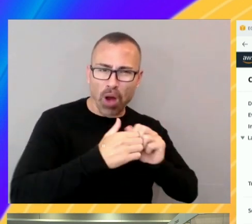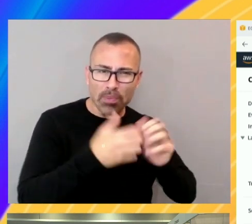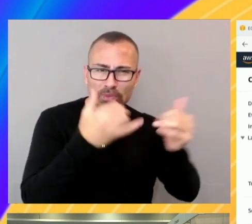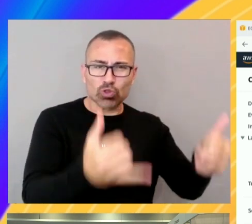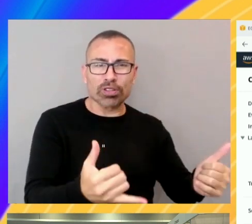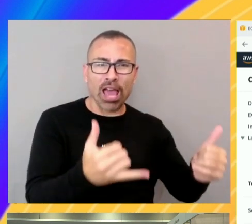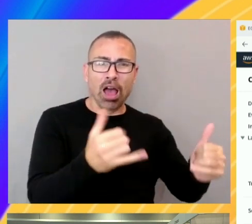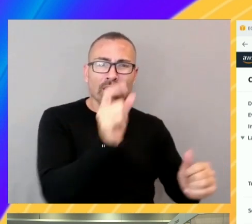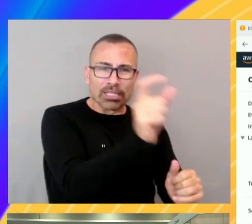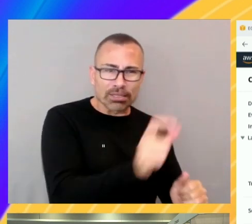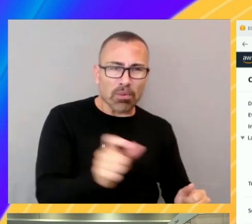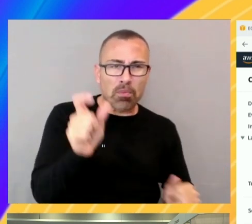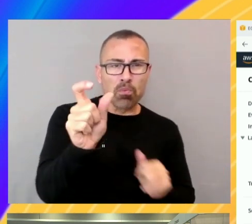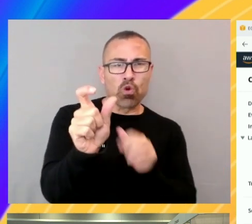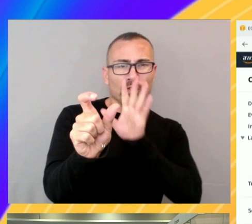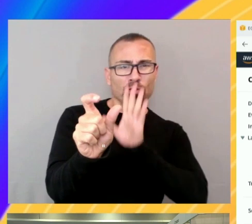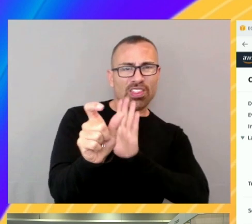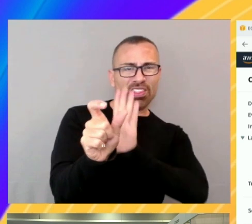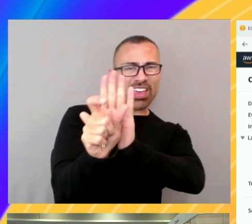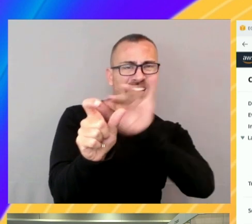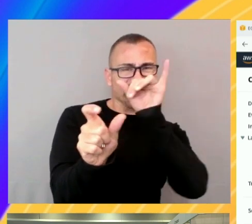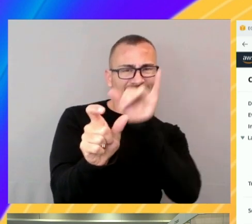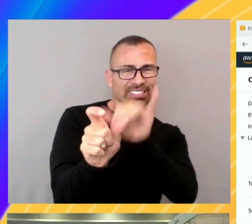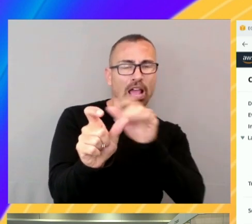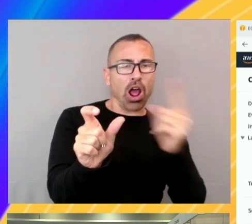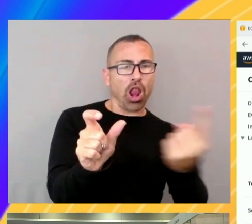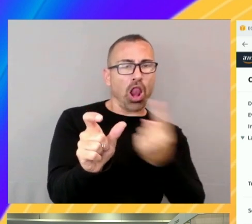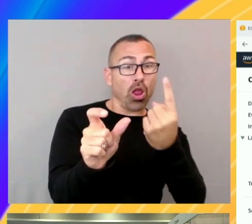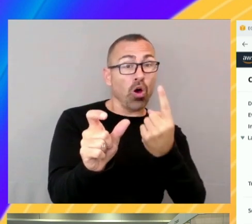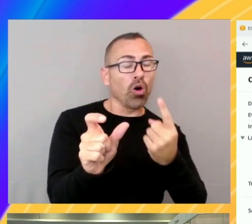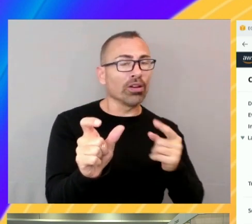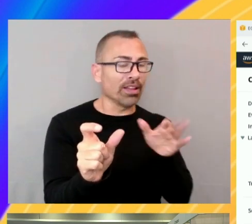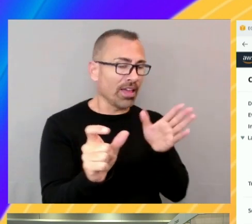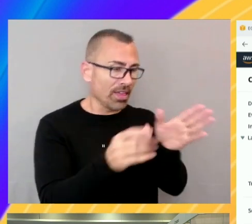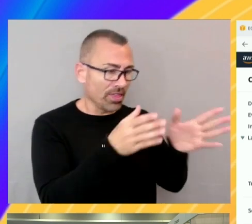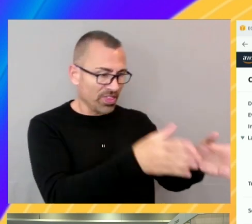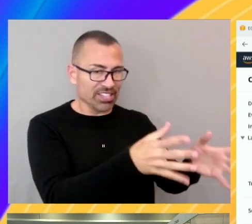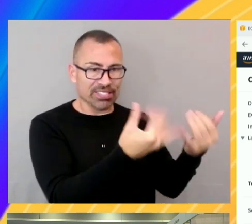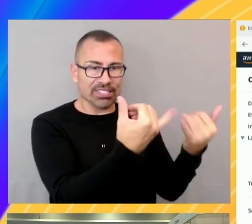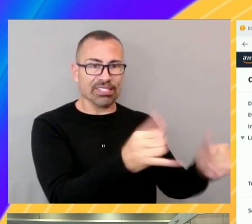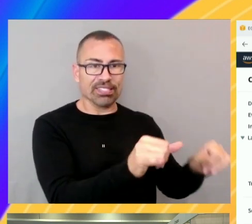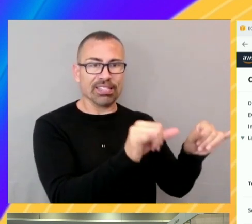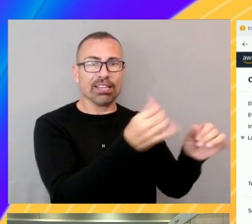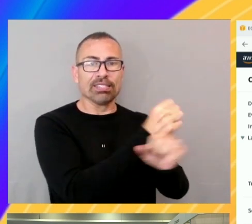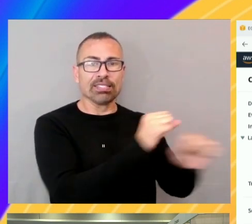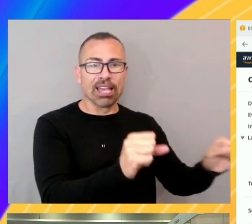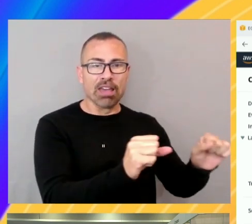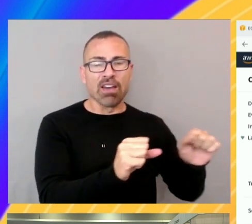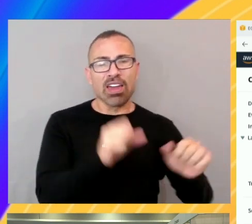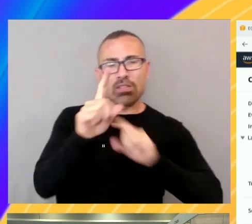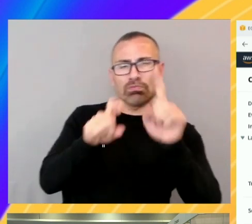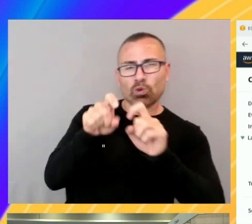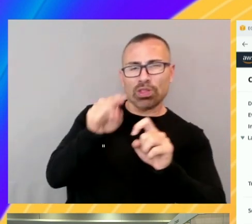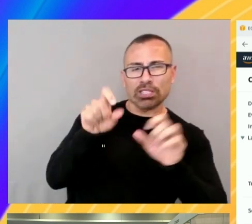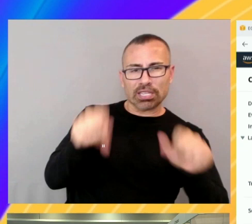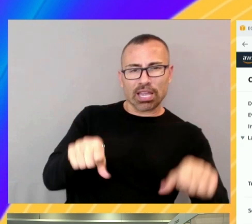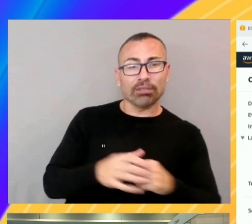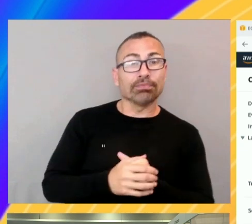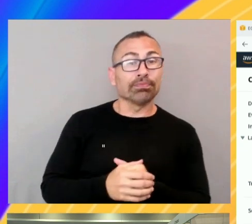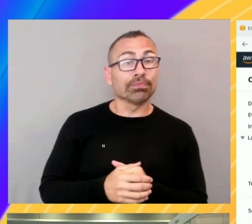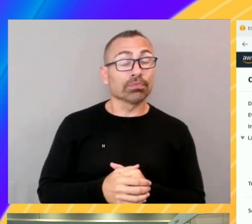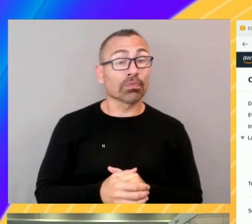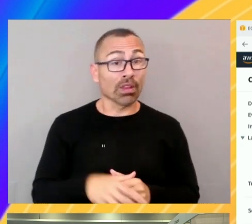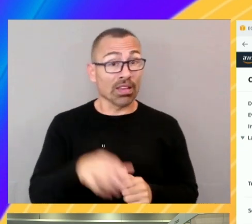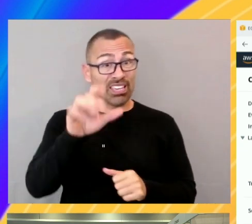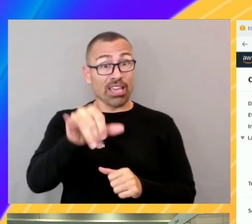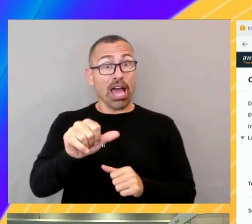and do some queries to see what all happened exactly with that instance, et cetera, et cetera. Or you can go further down and you can see what happened with the user that created that